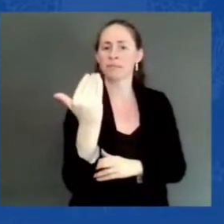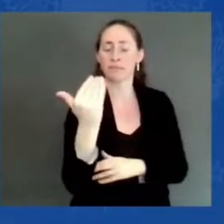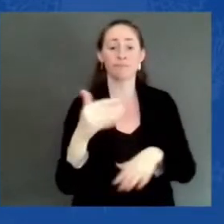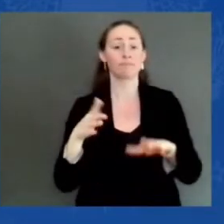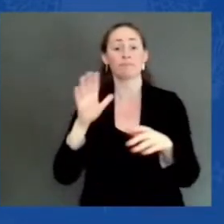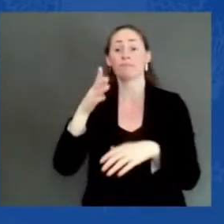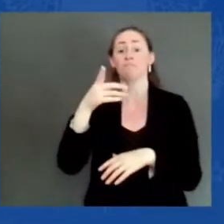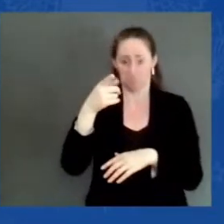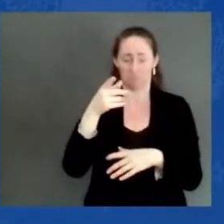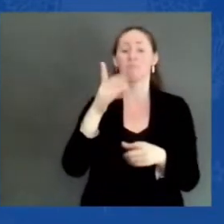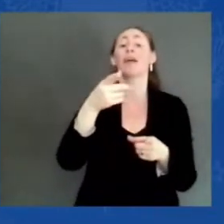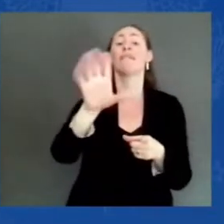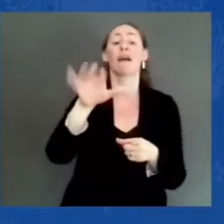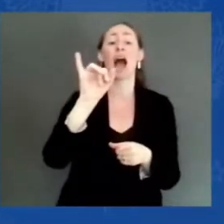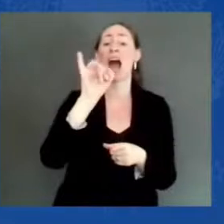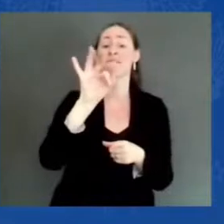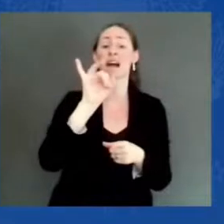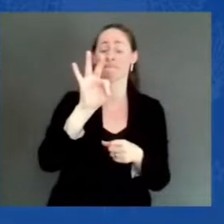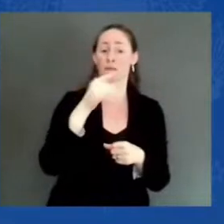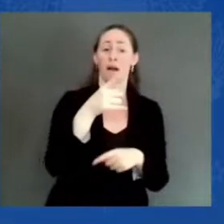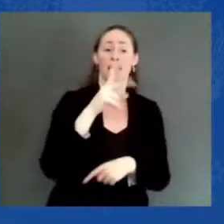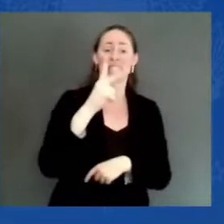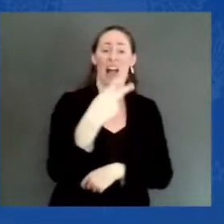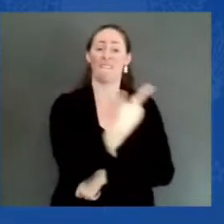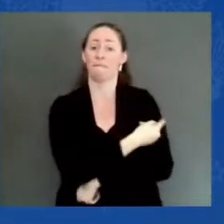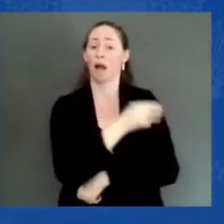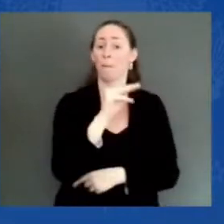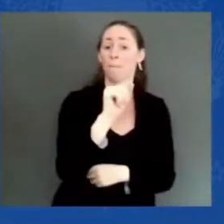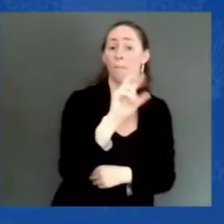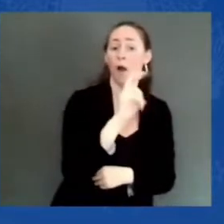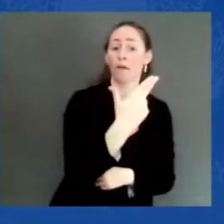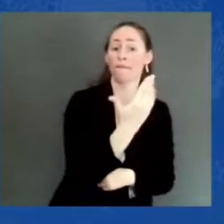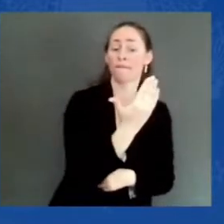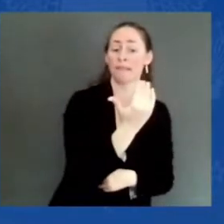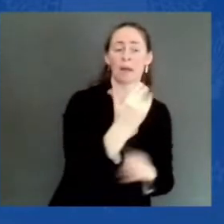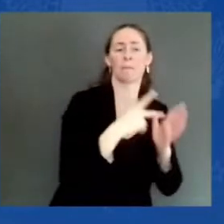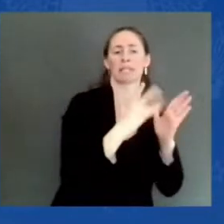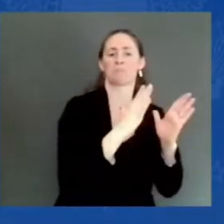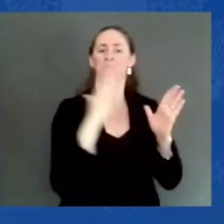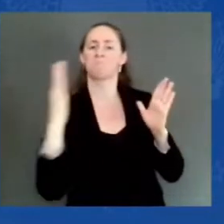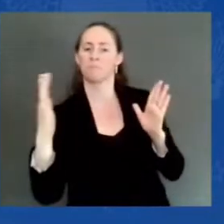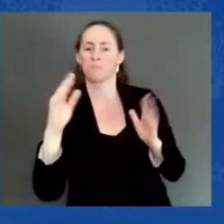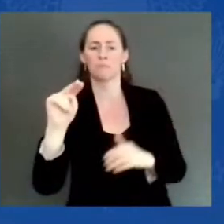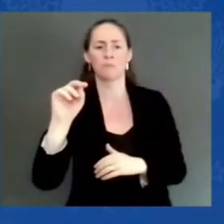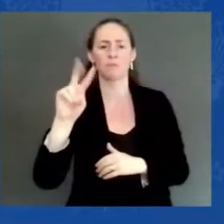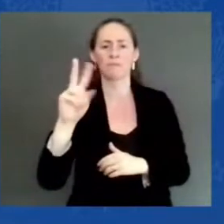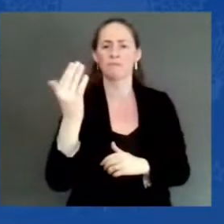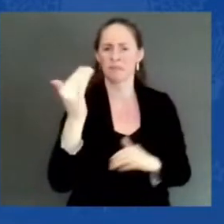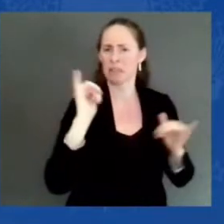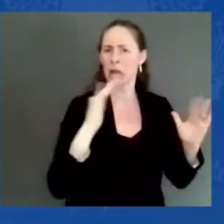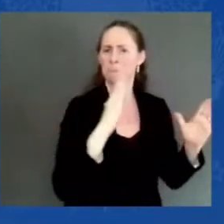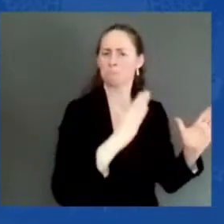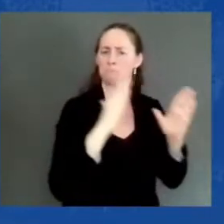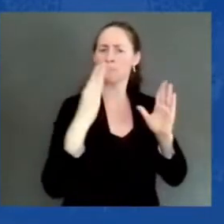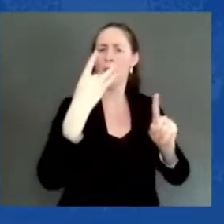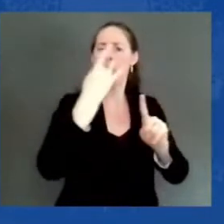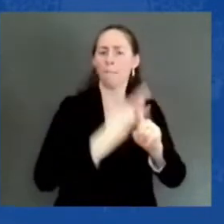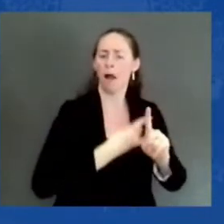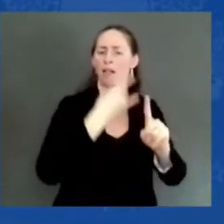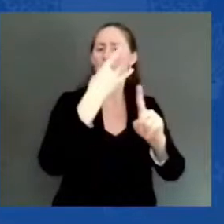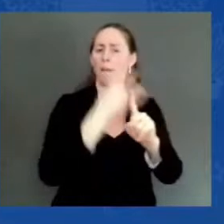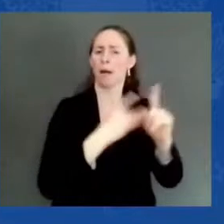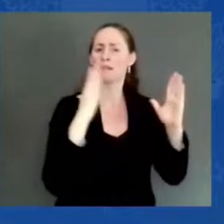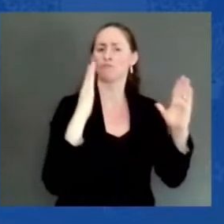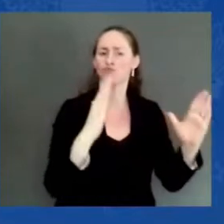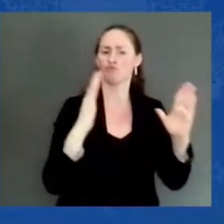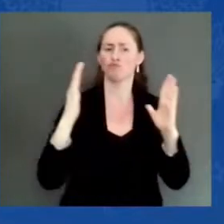15th, go for your booster starting November 15th, and so on. Just remember, as a simple